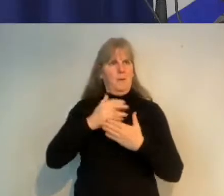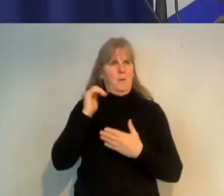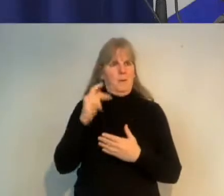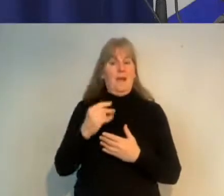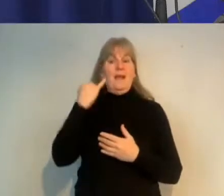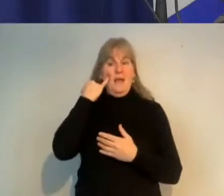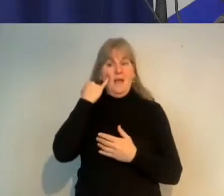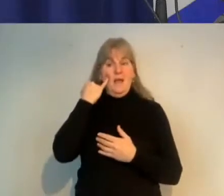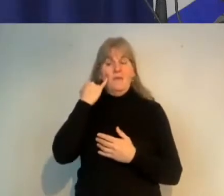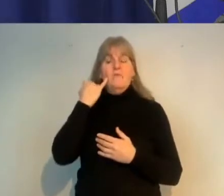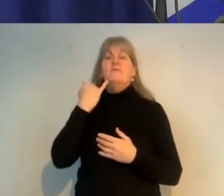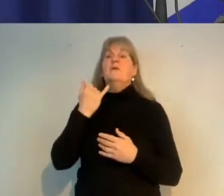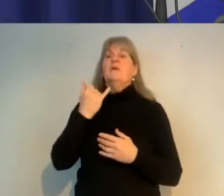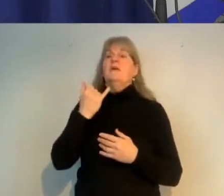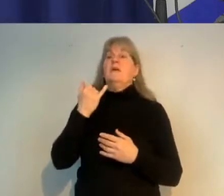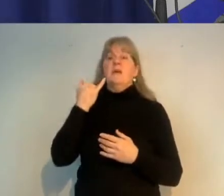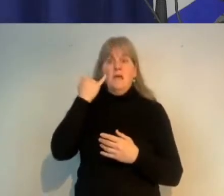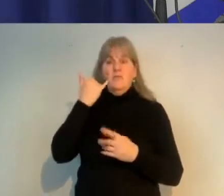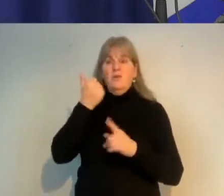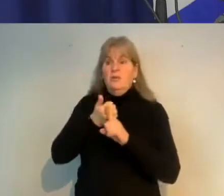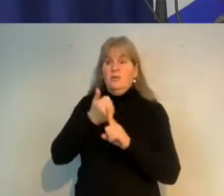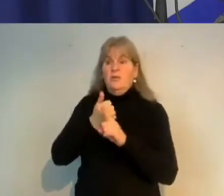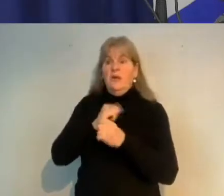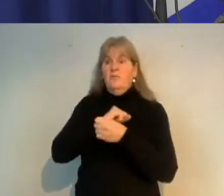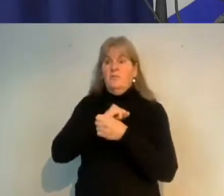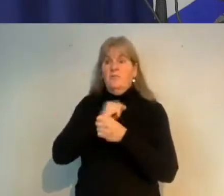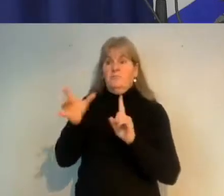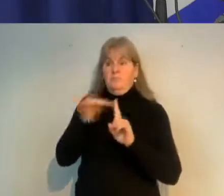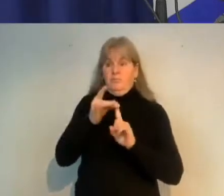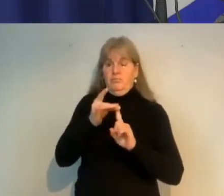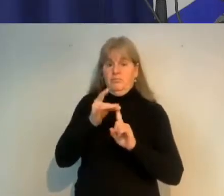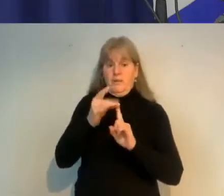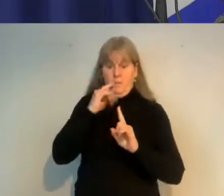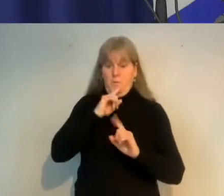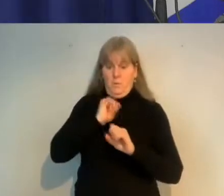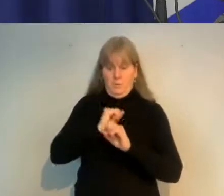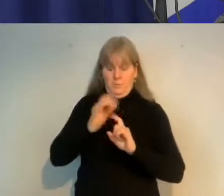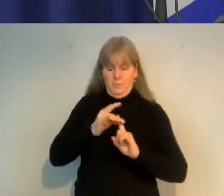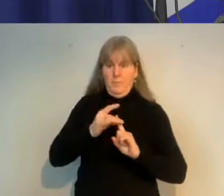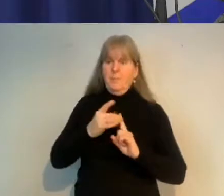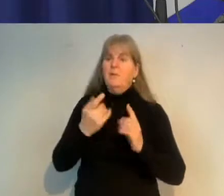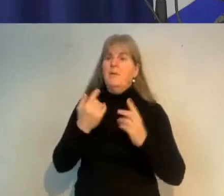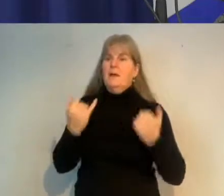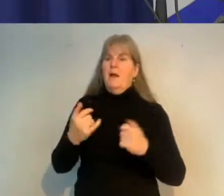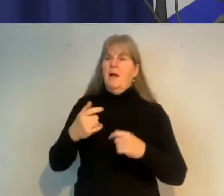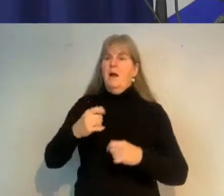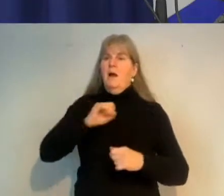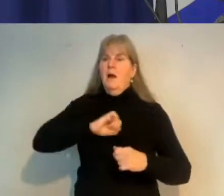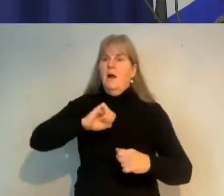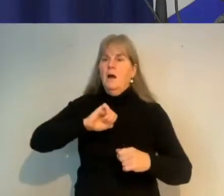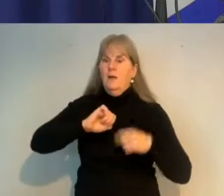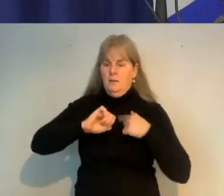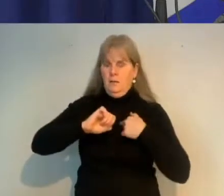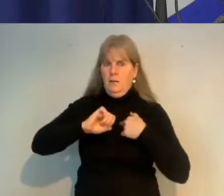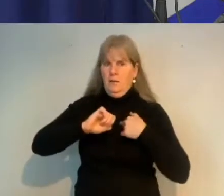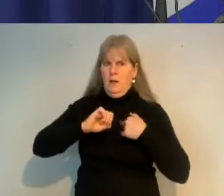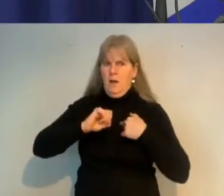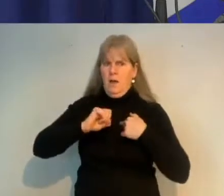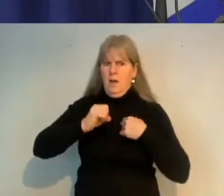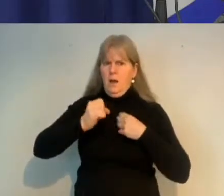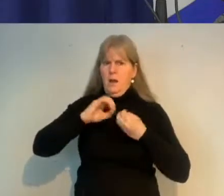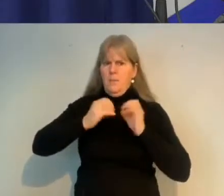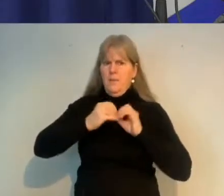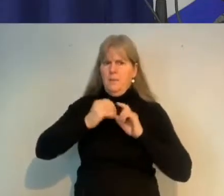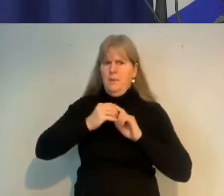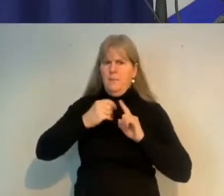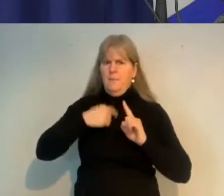and when you become infected. If you developed a cough right now, how many contacts would you have in the past